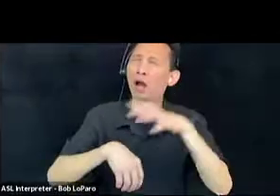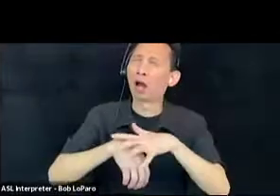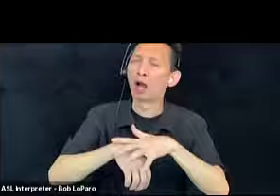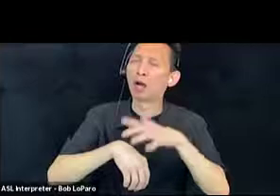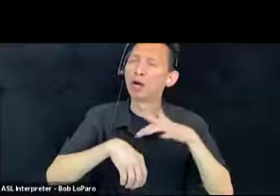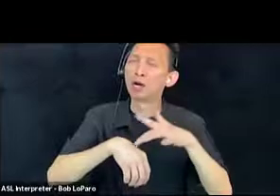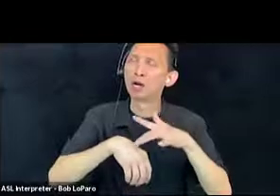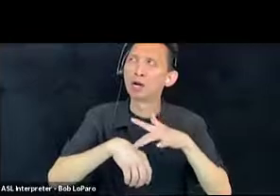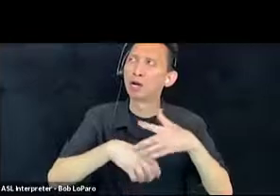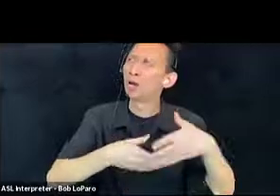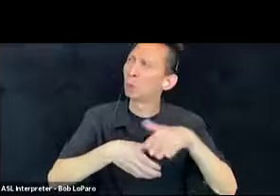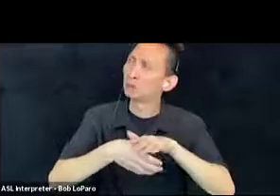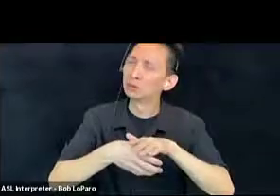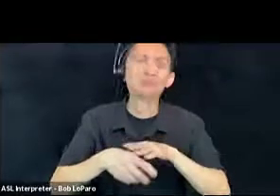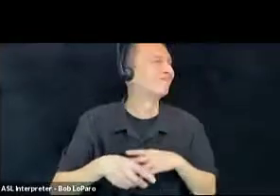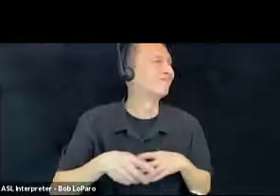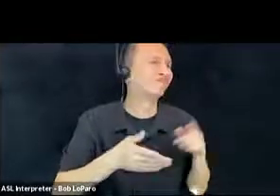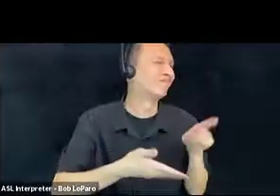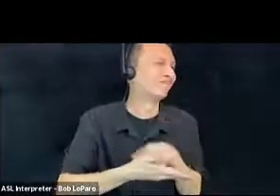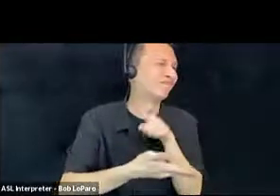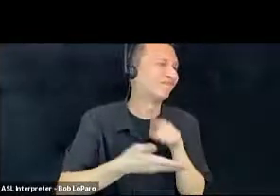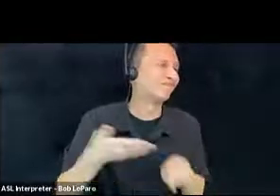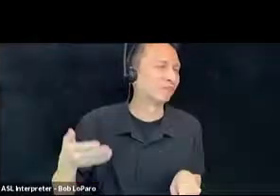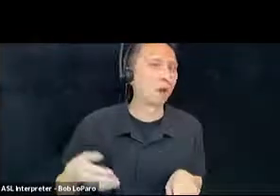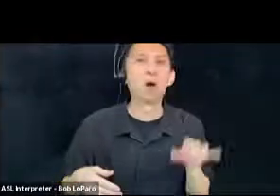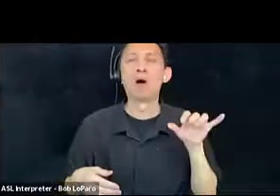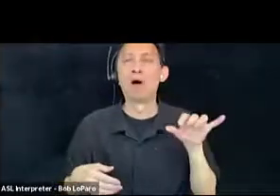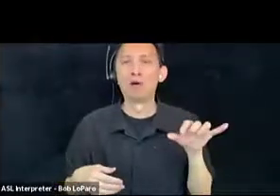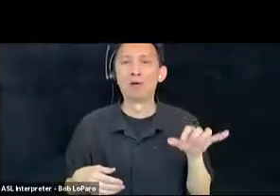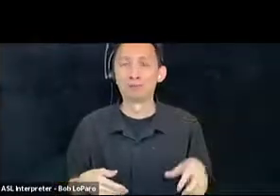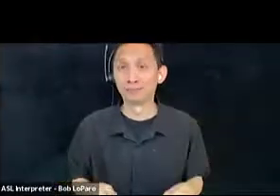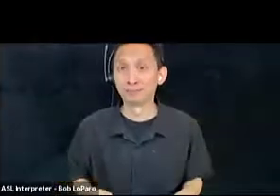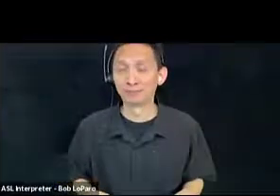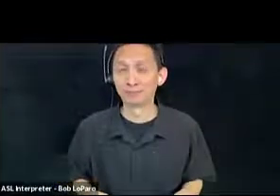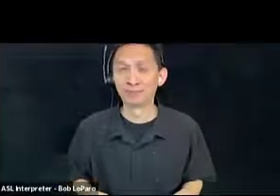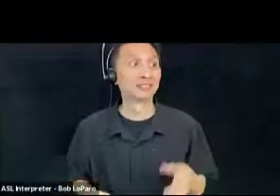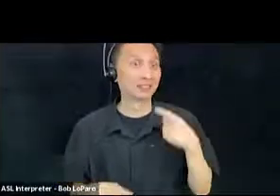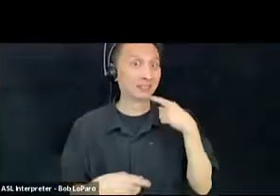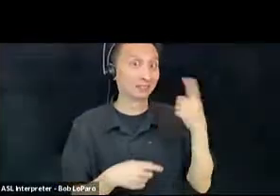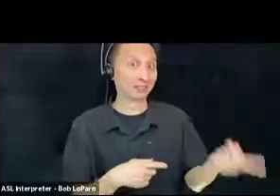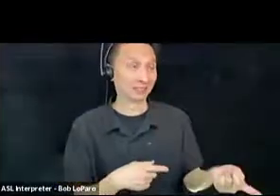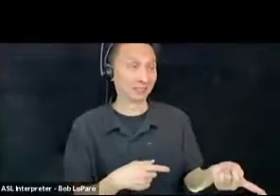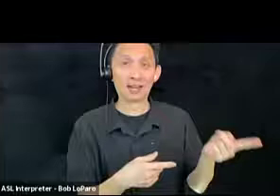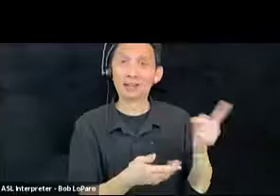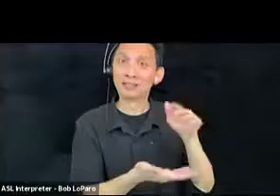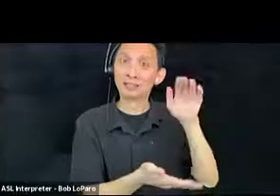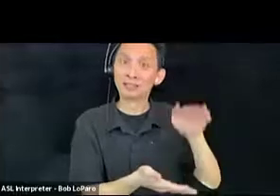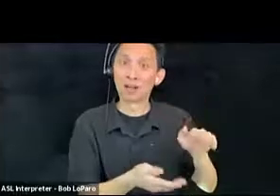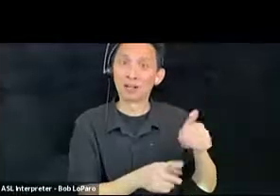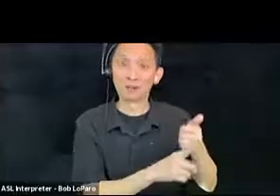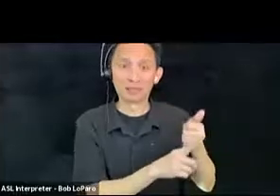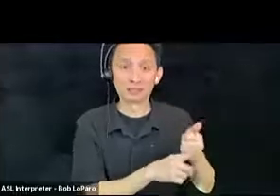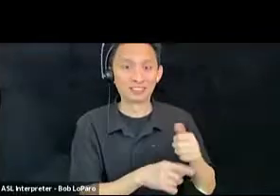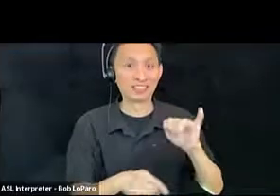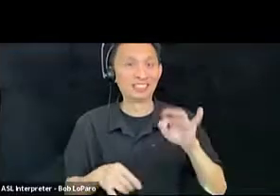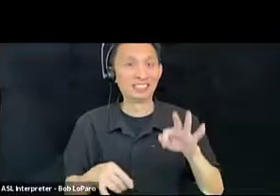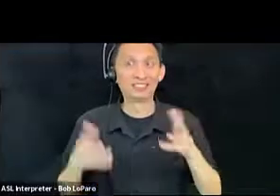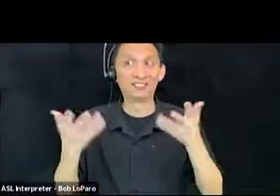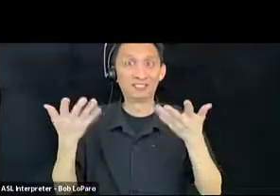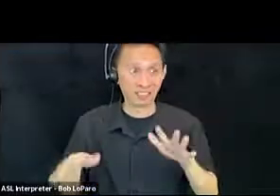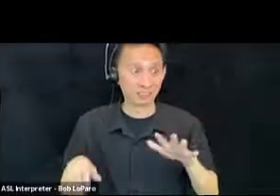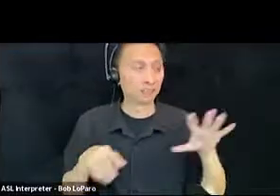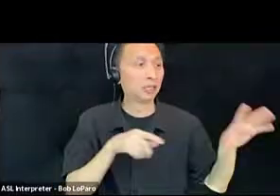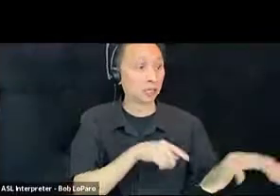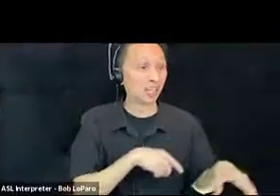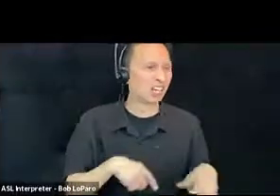the key to this is engaging the child, have that child place that activity in the all done basket. You know, I know we didn't get to do